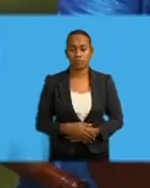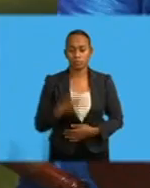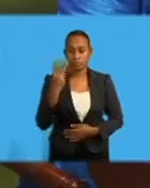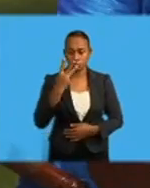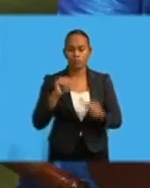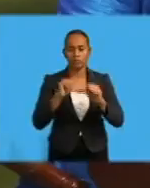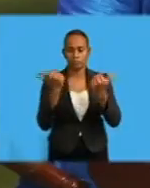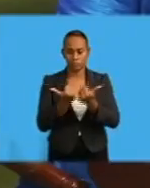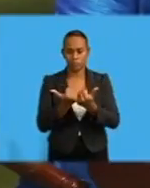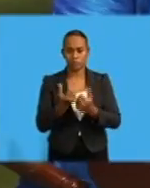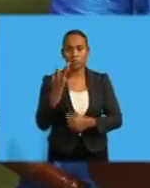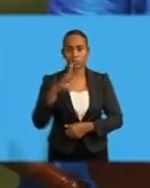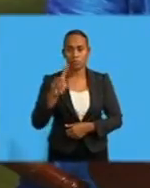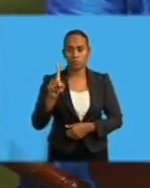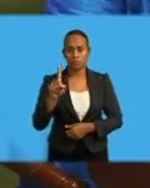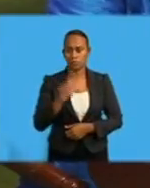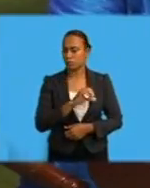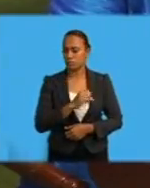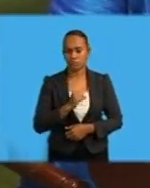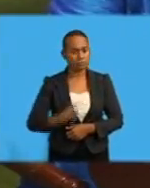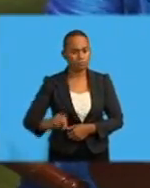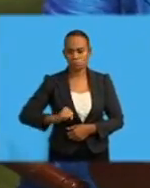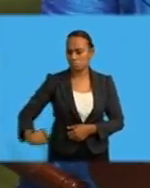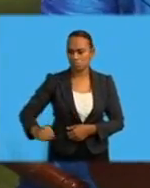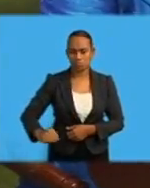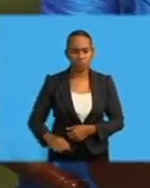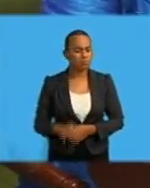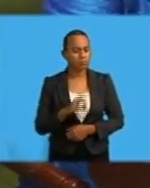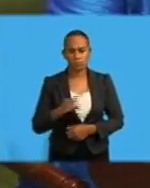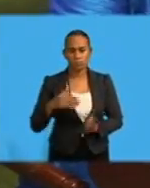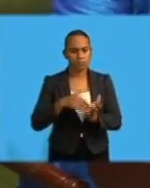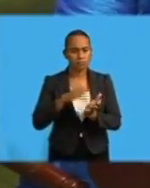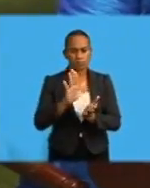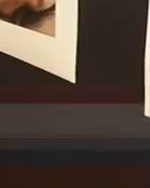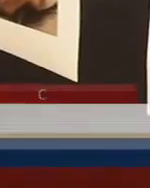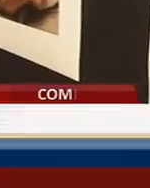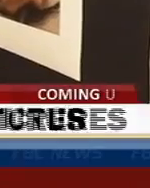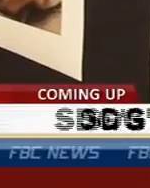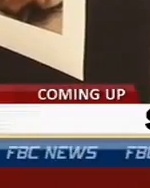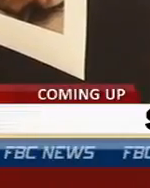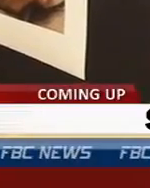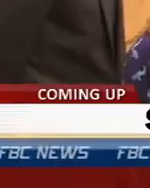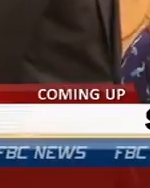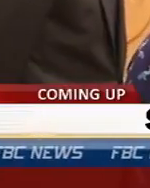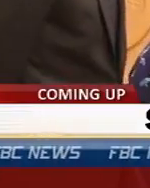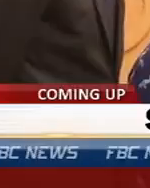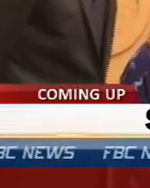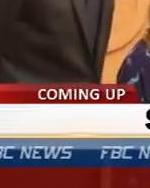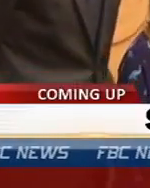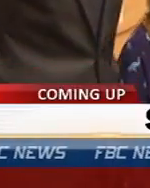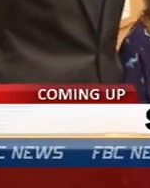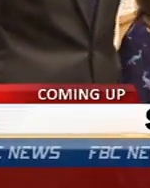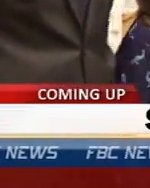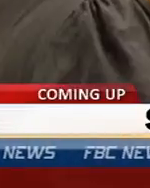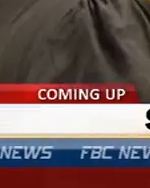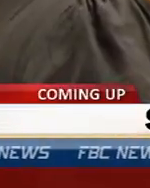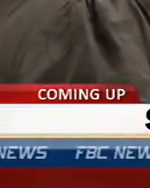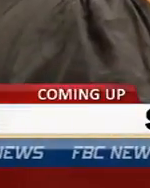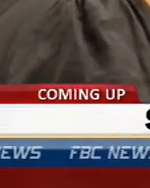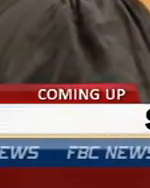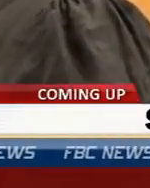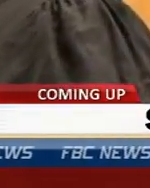31 noes and 13 ayes. Rachel Nath, FBC News. Still to come, talking SDGs